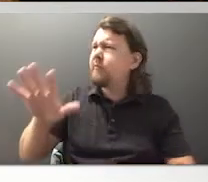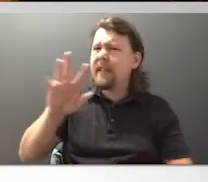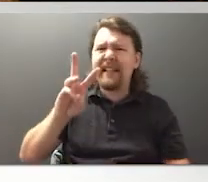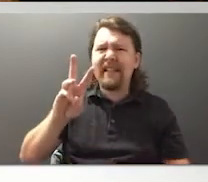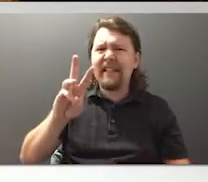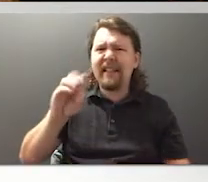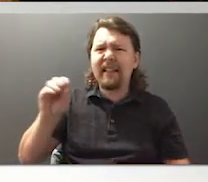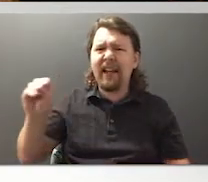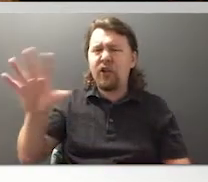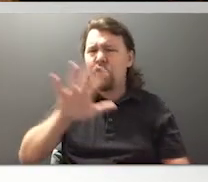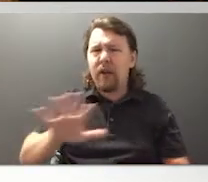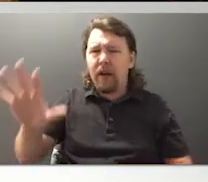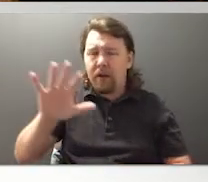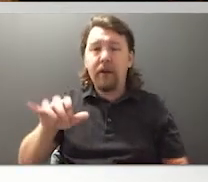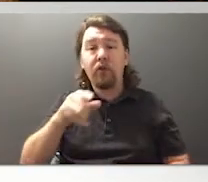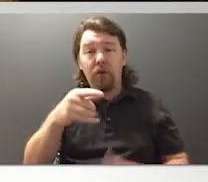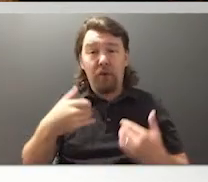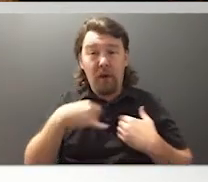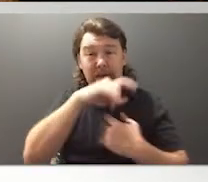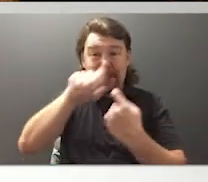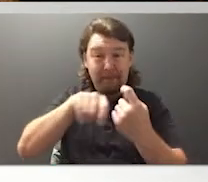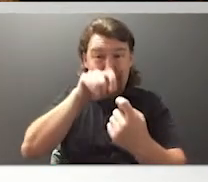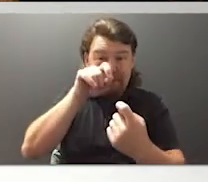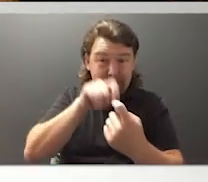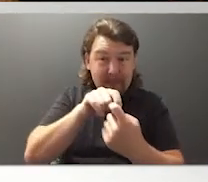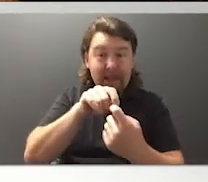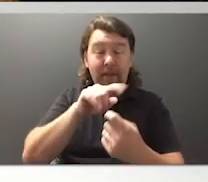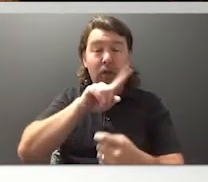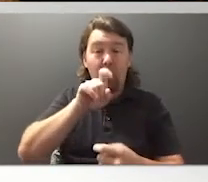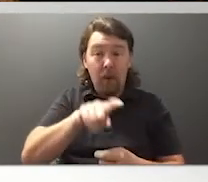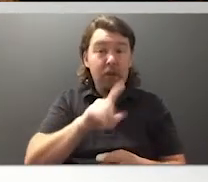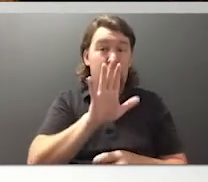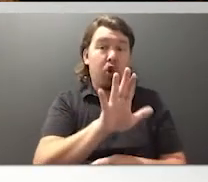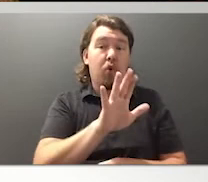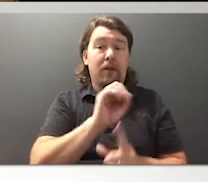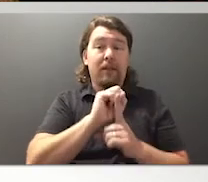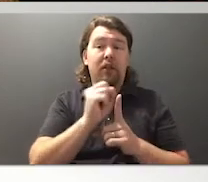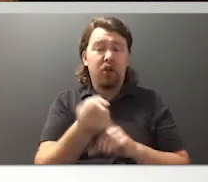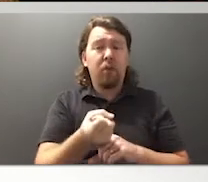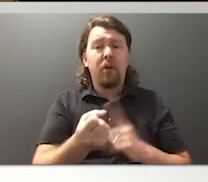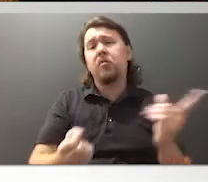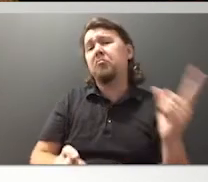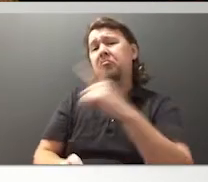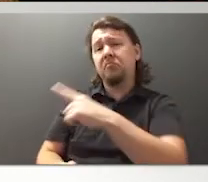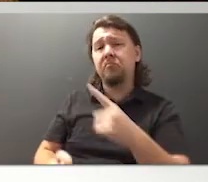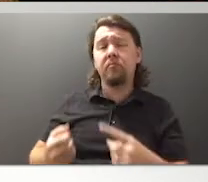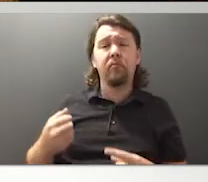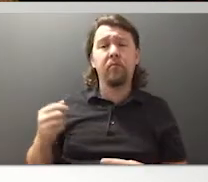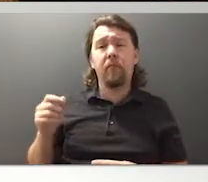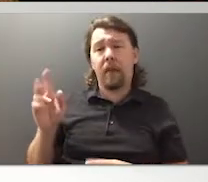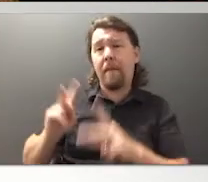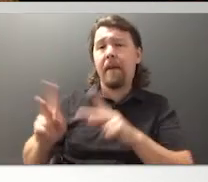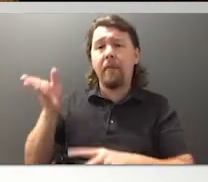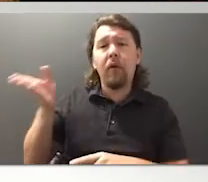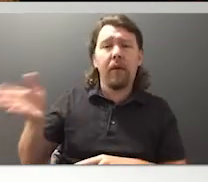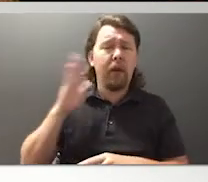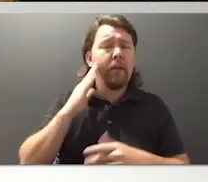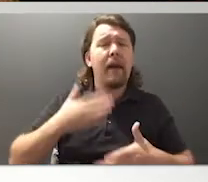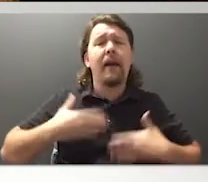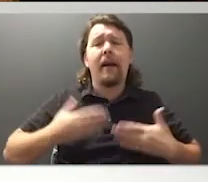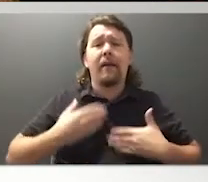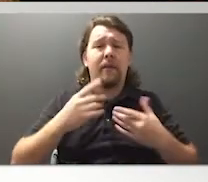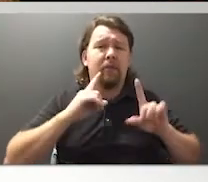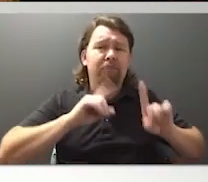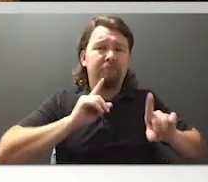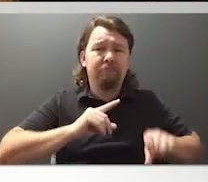to your child and you'd like to have us help you work through it, we have these people are going to be at that table and can definitely do that for you. If you have a